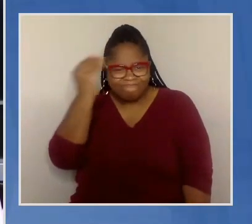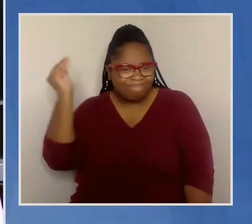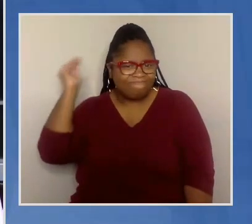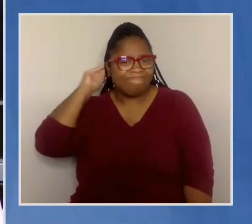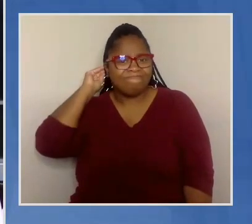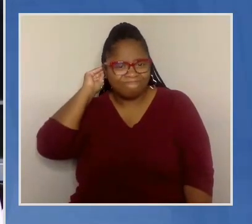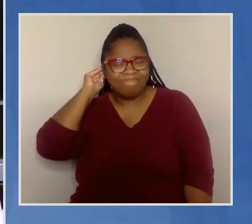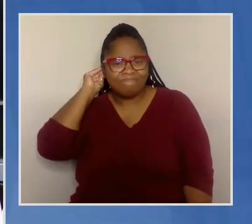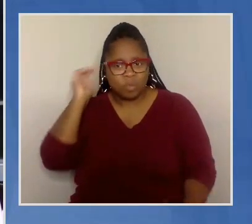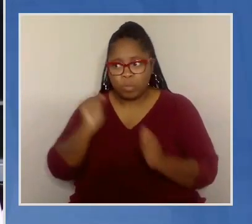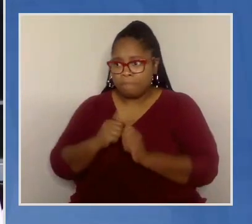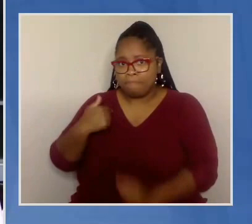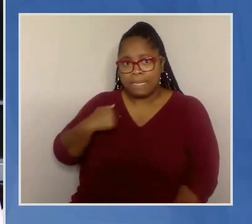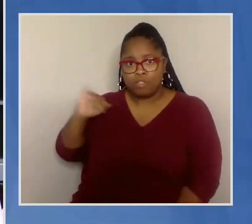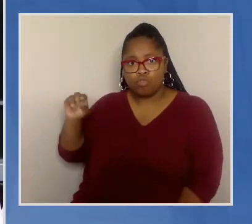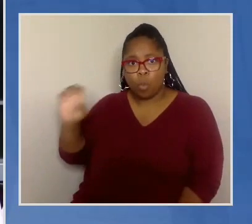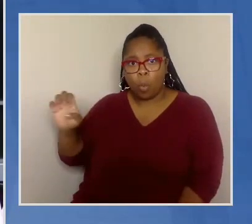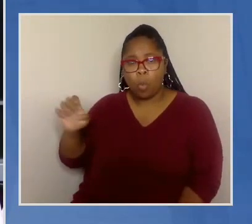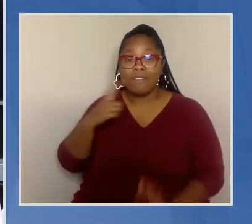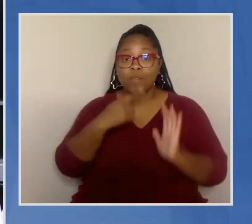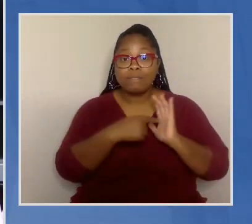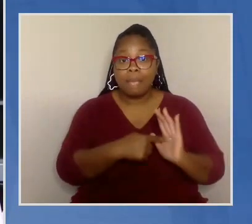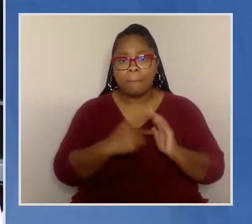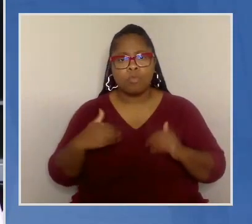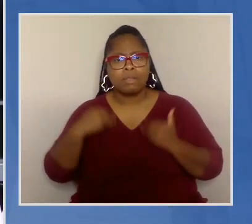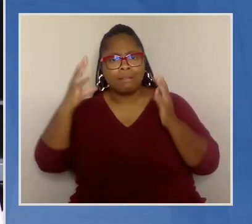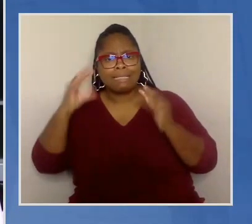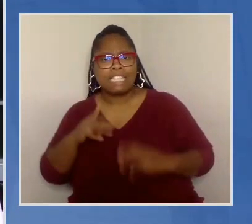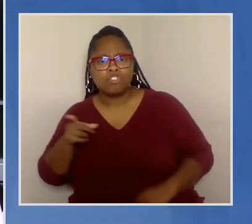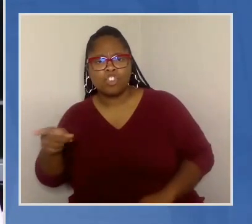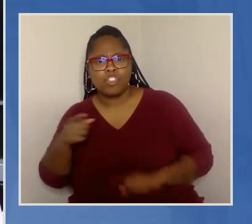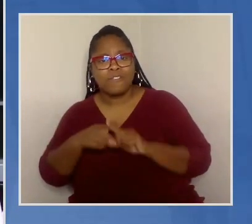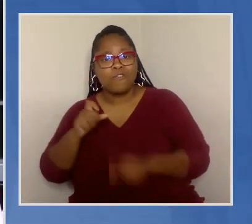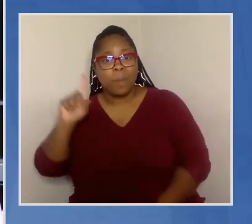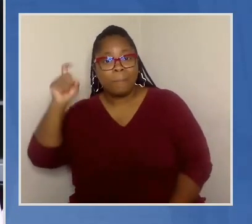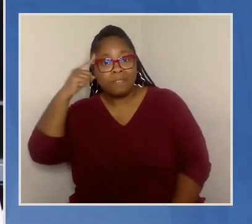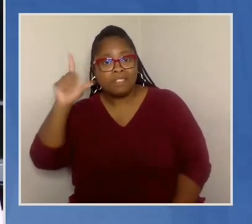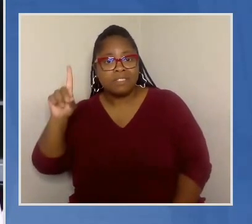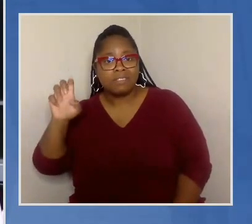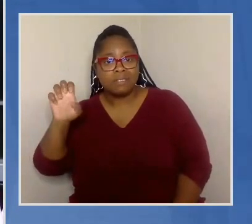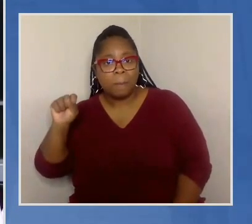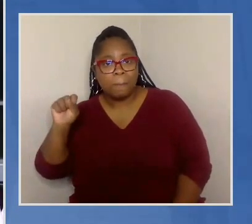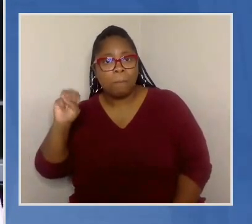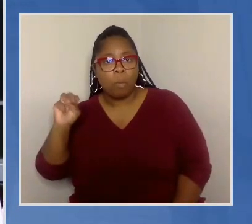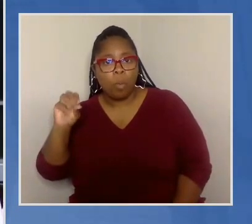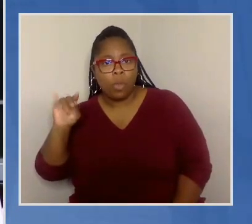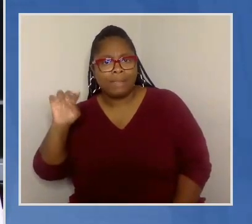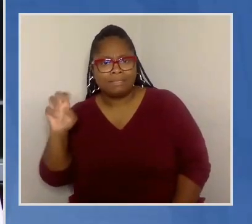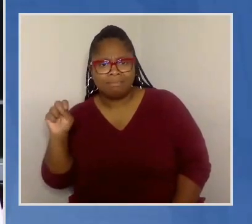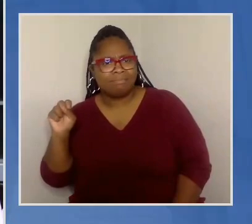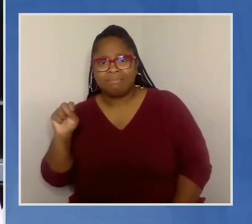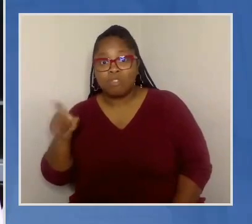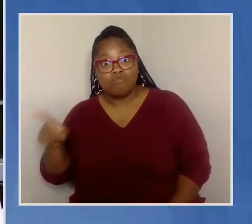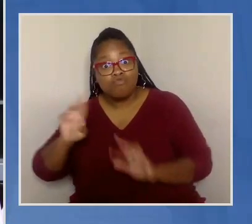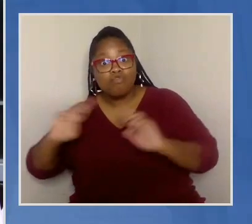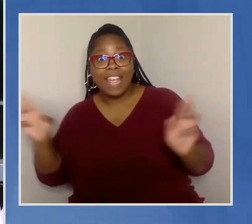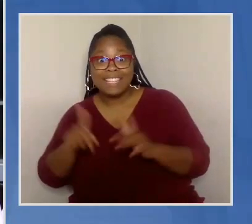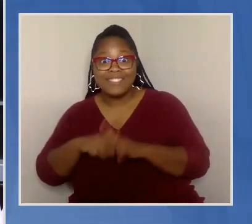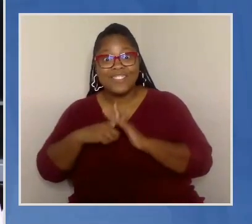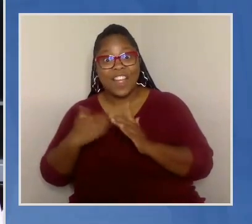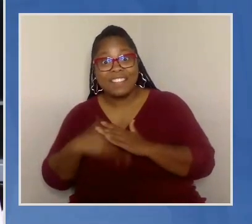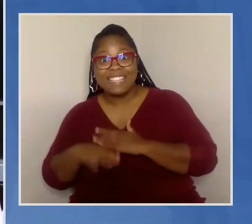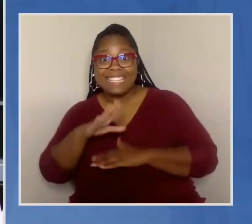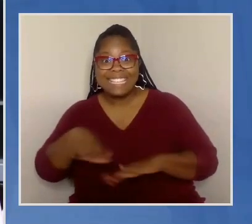and me. The young teacher from Des Moines who was afraid to start his family because his student loans were